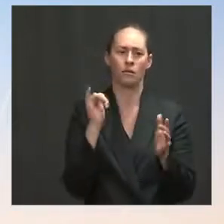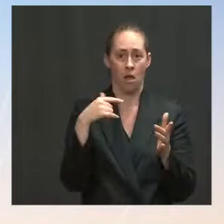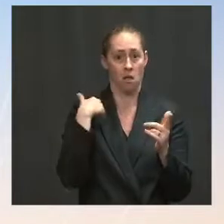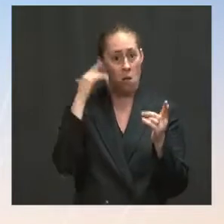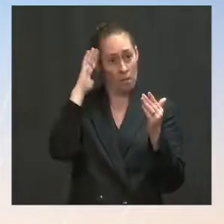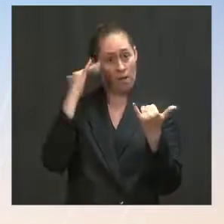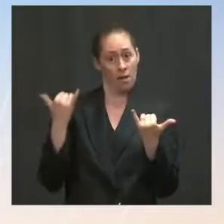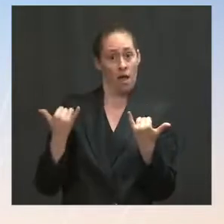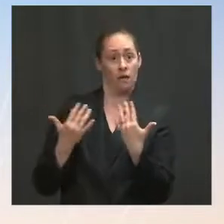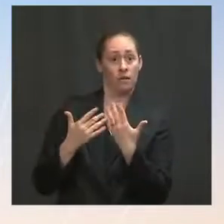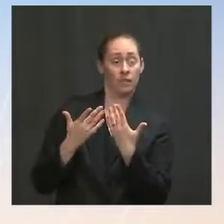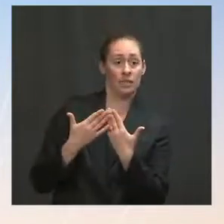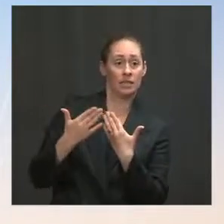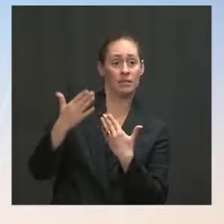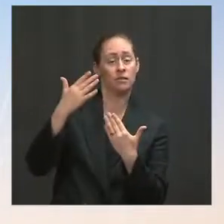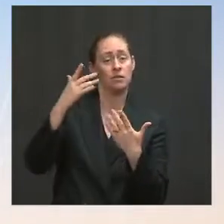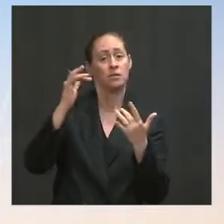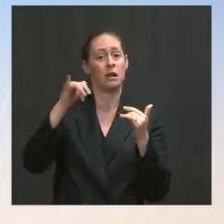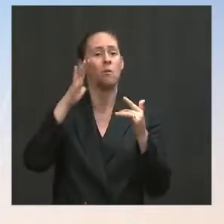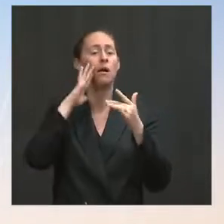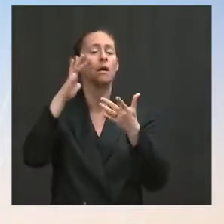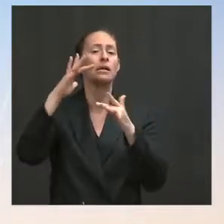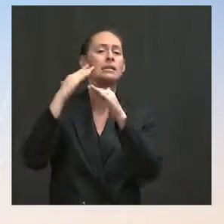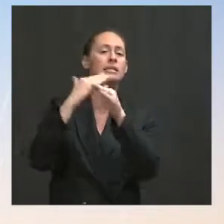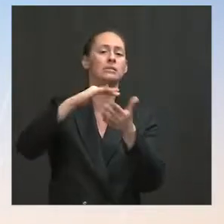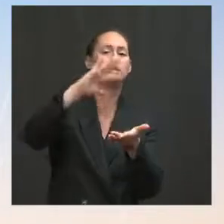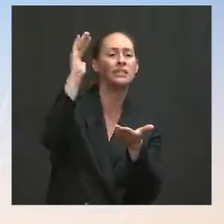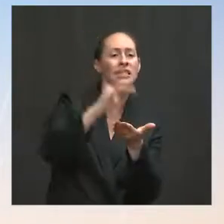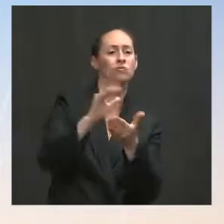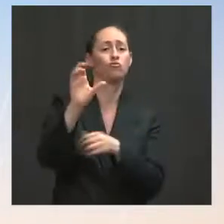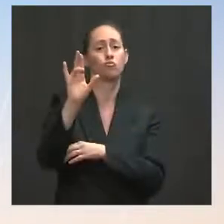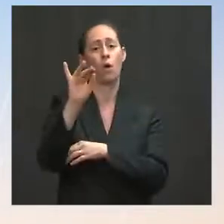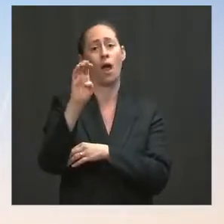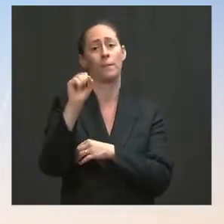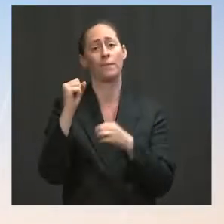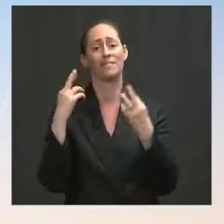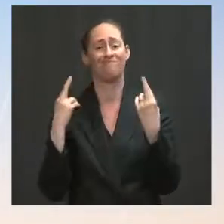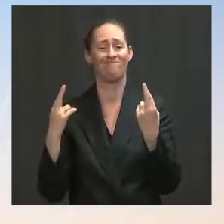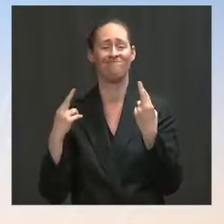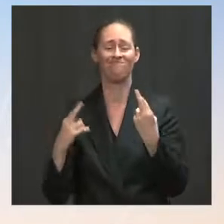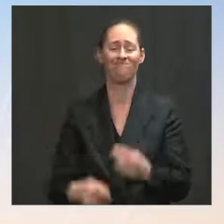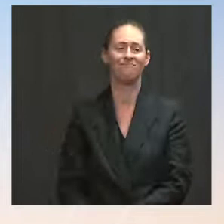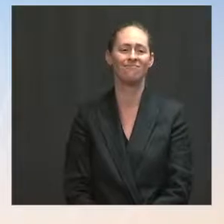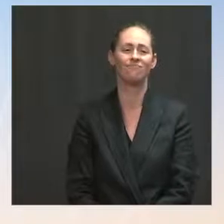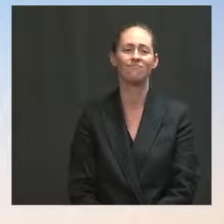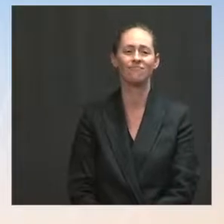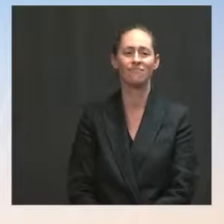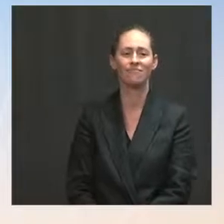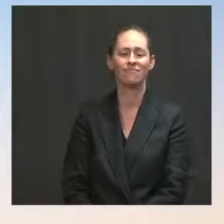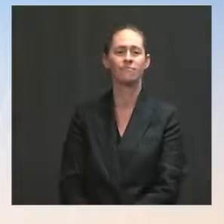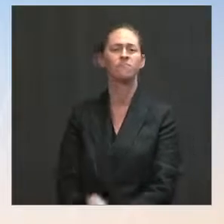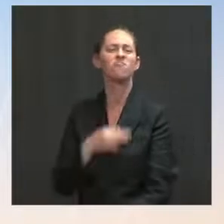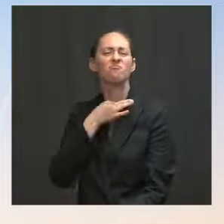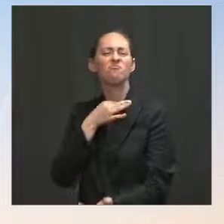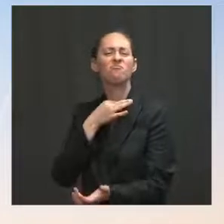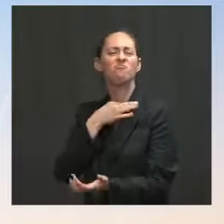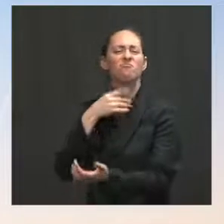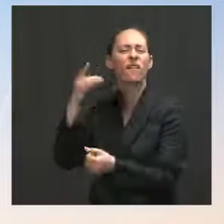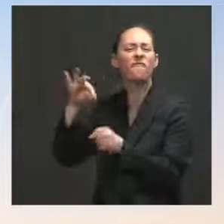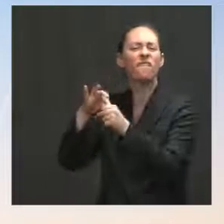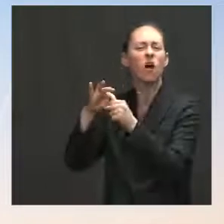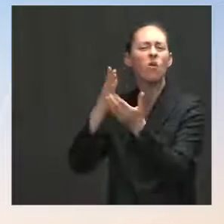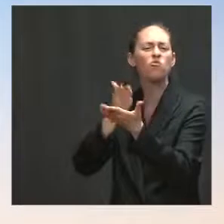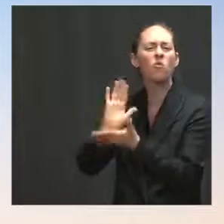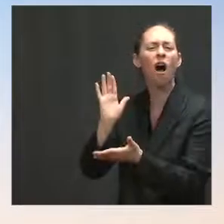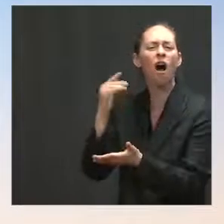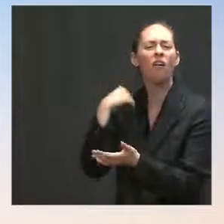gun violence and crime in these cities, of course. And on voting rights, what is, I guess, the goal here in terms of giving these